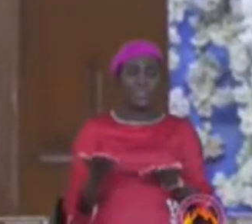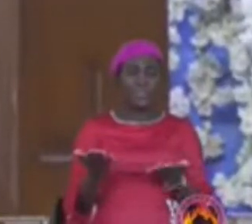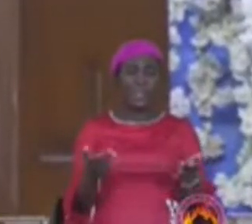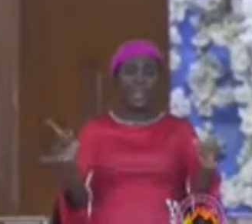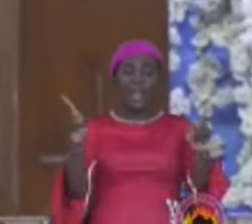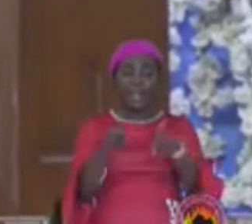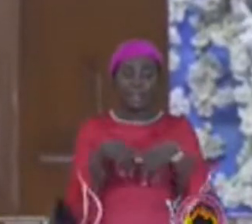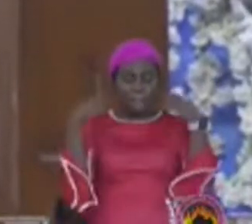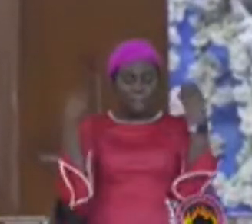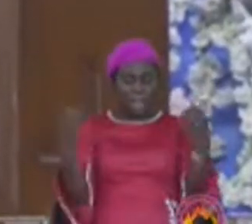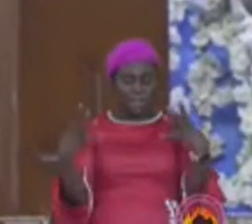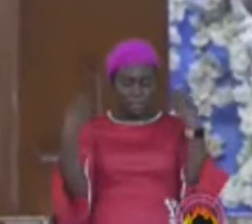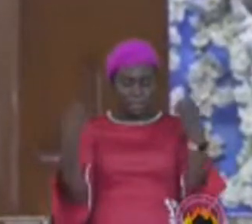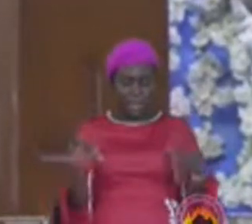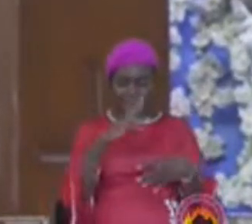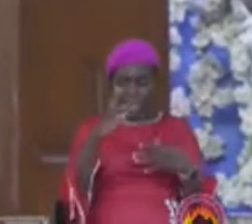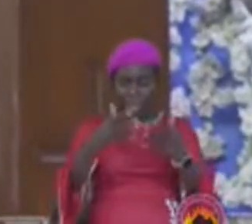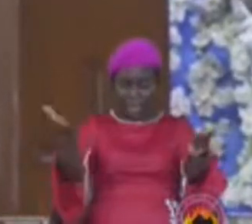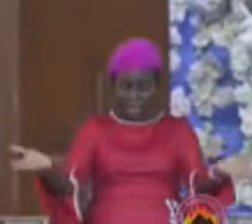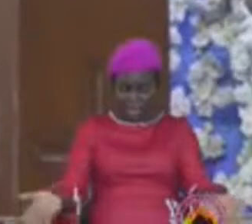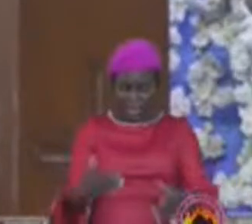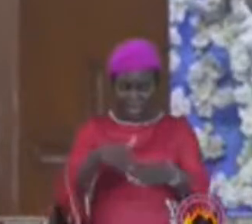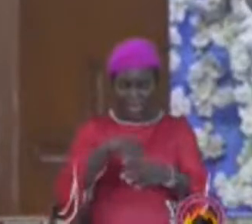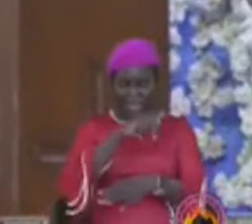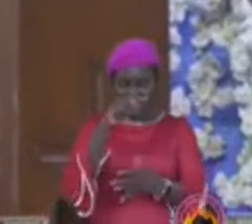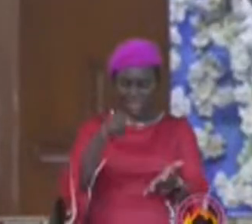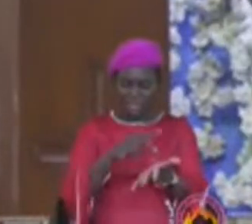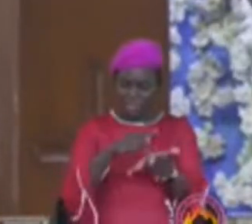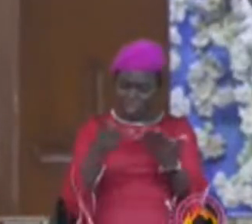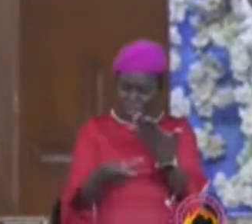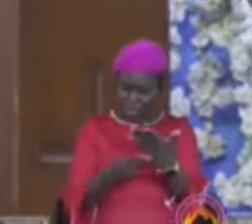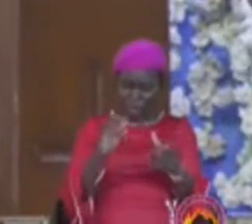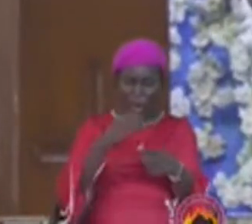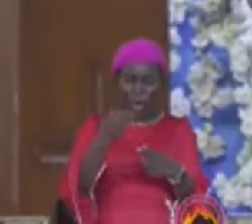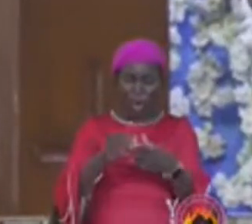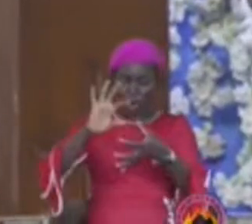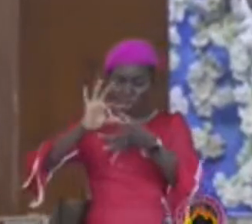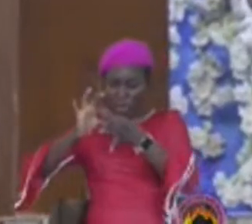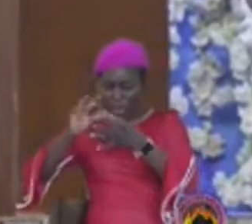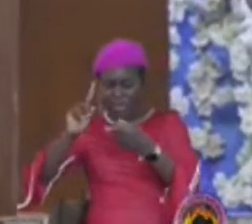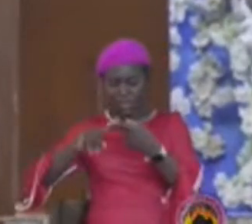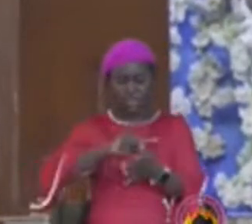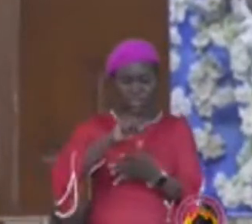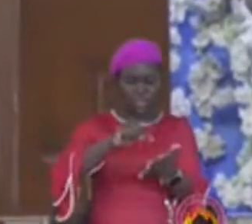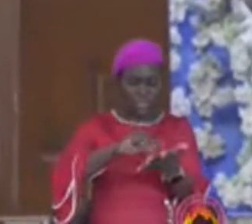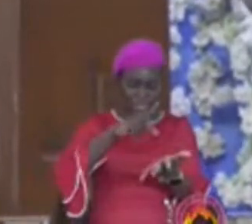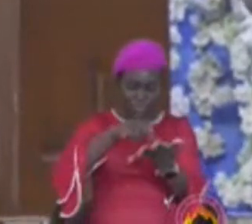As many as are in this program or connected to this program,